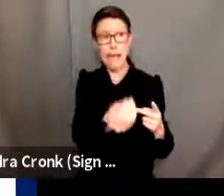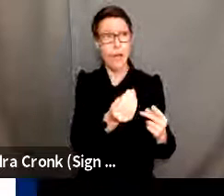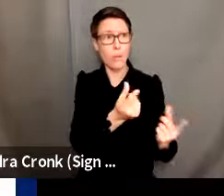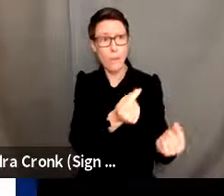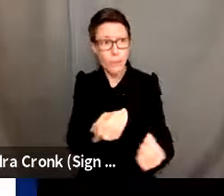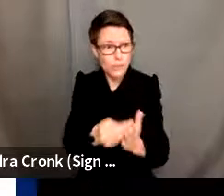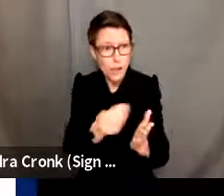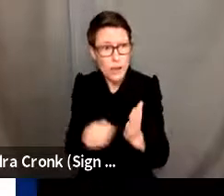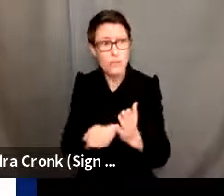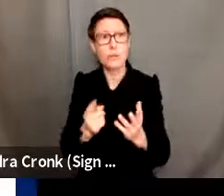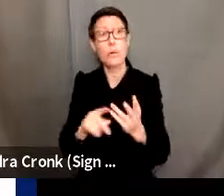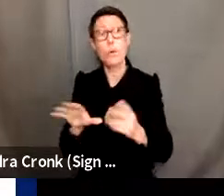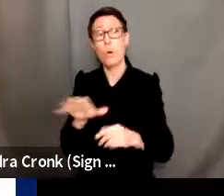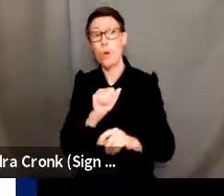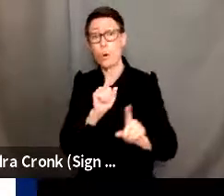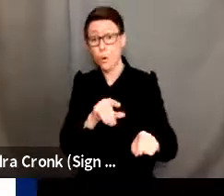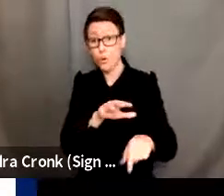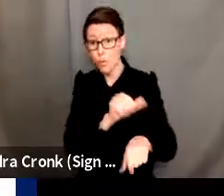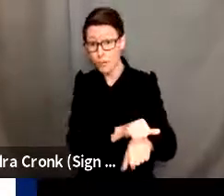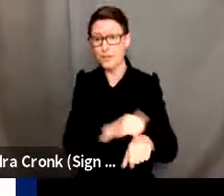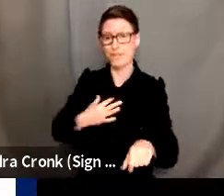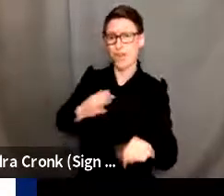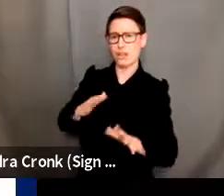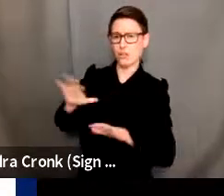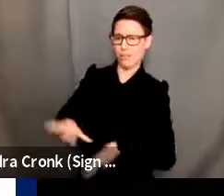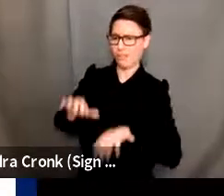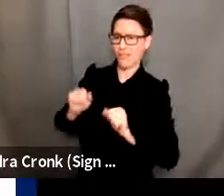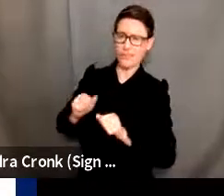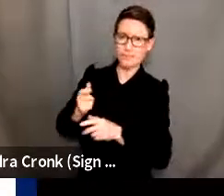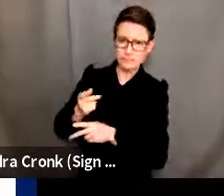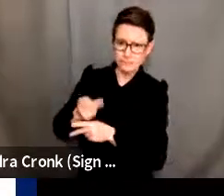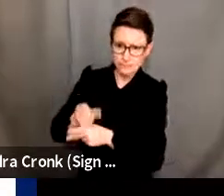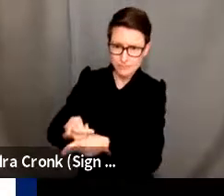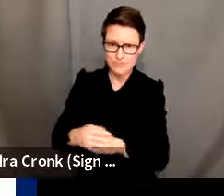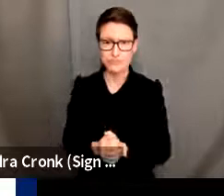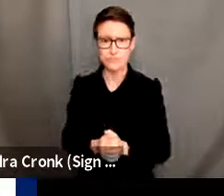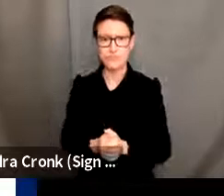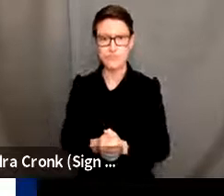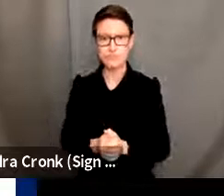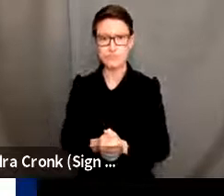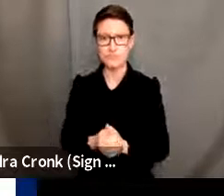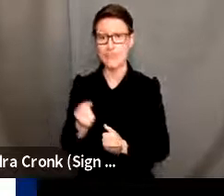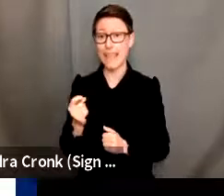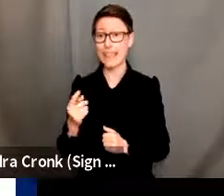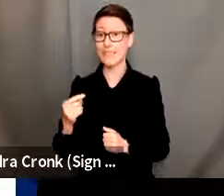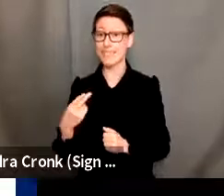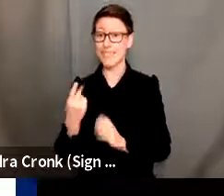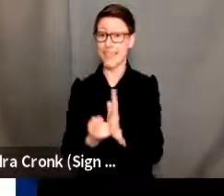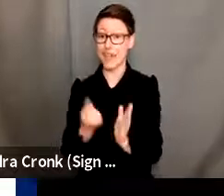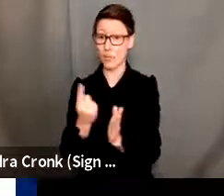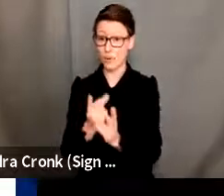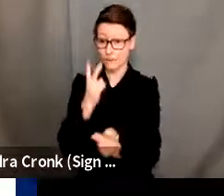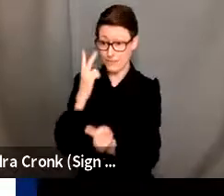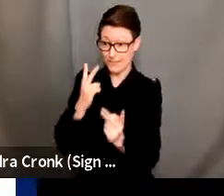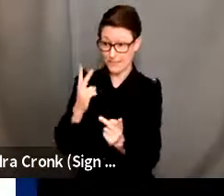an appointment. Vigil, 11th hour visits. Interested volunteers will be trained. There's